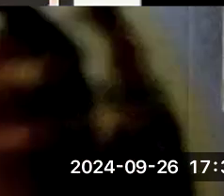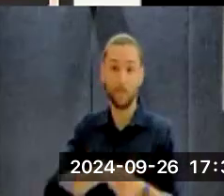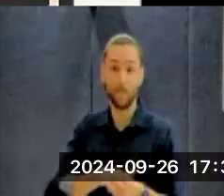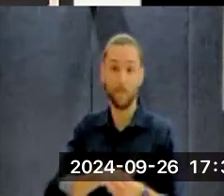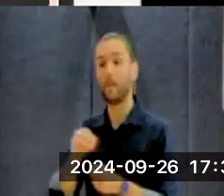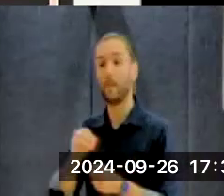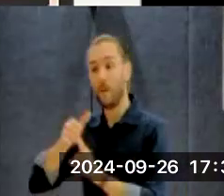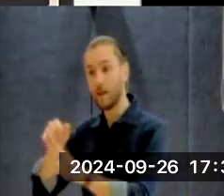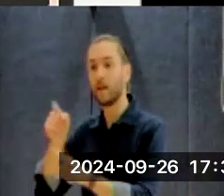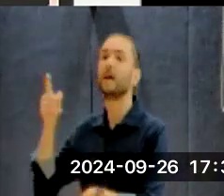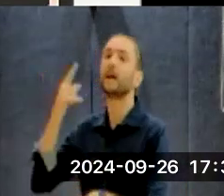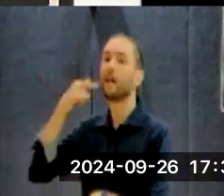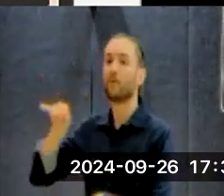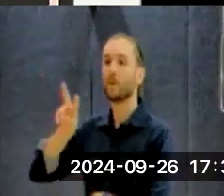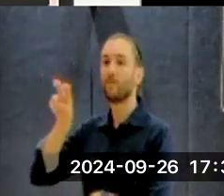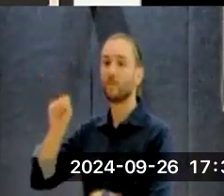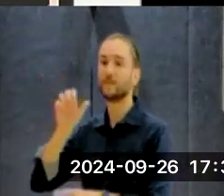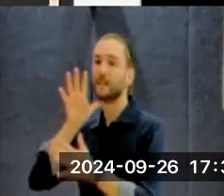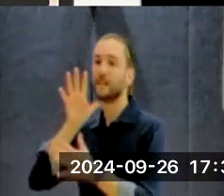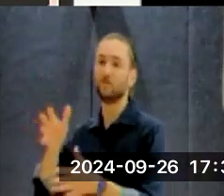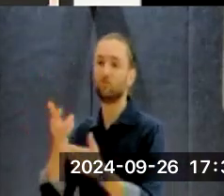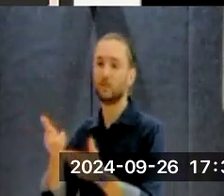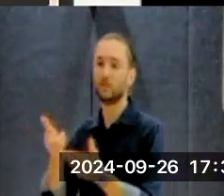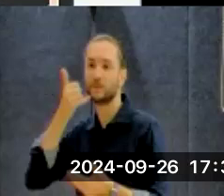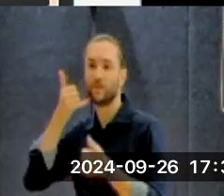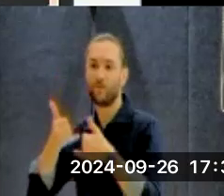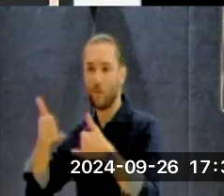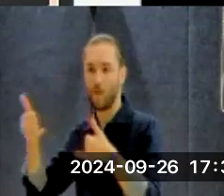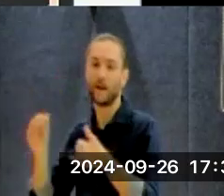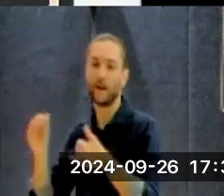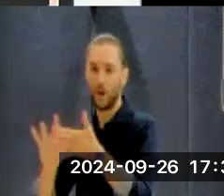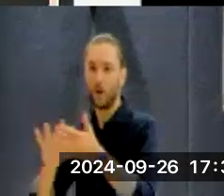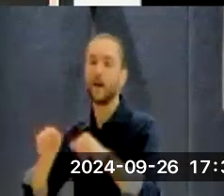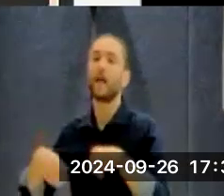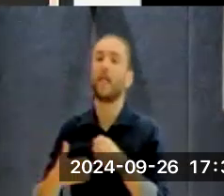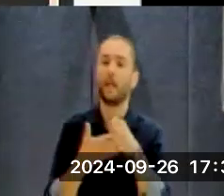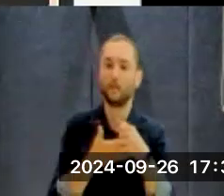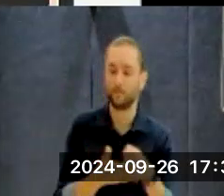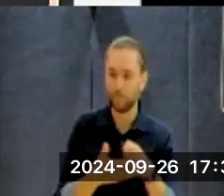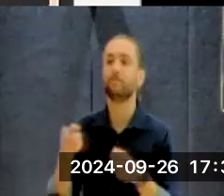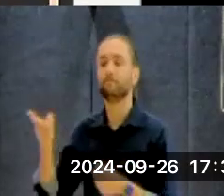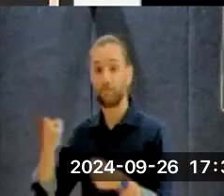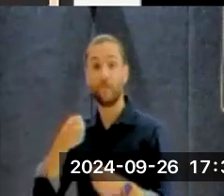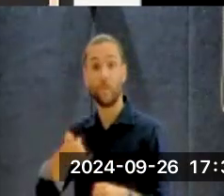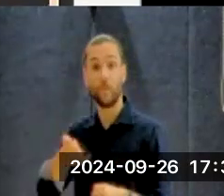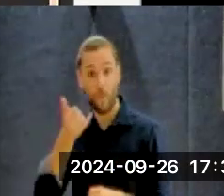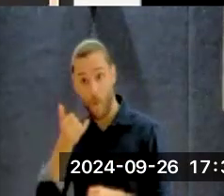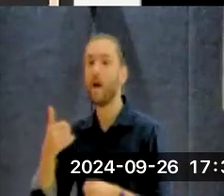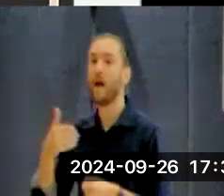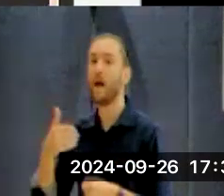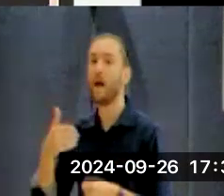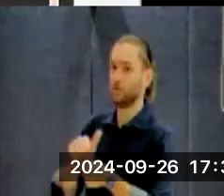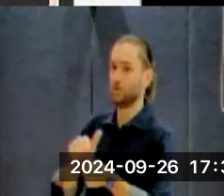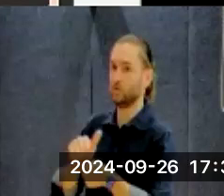from the California versus Hate resource line and network. Trained trauma-informed agents on the hotline will help you identify next